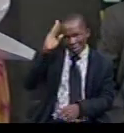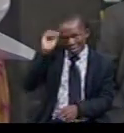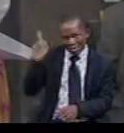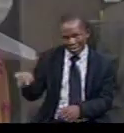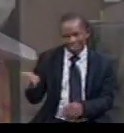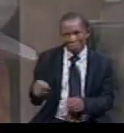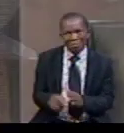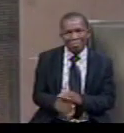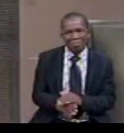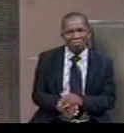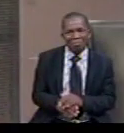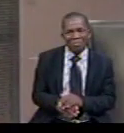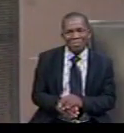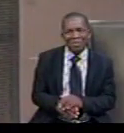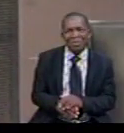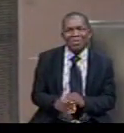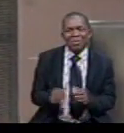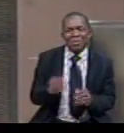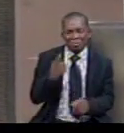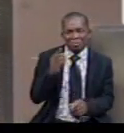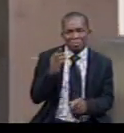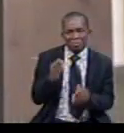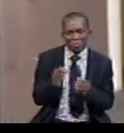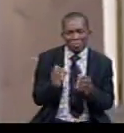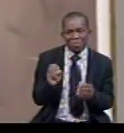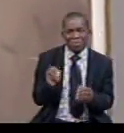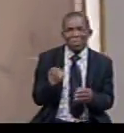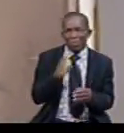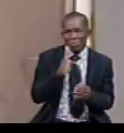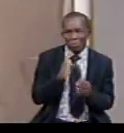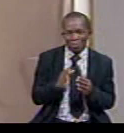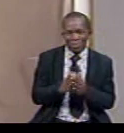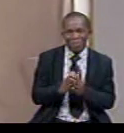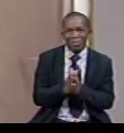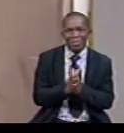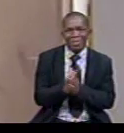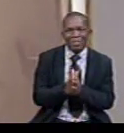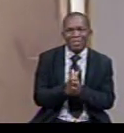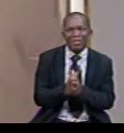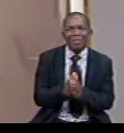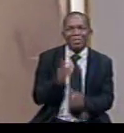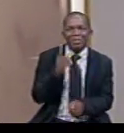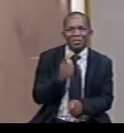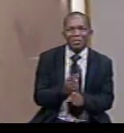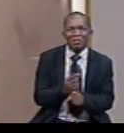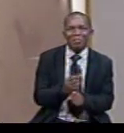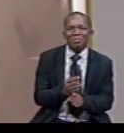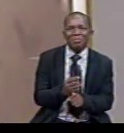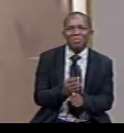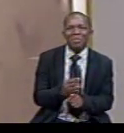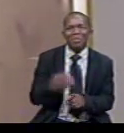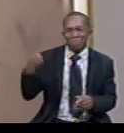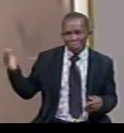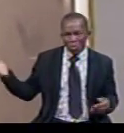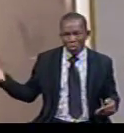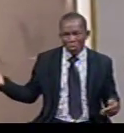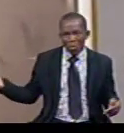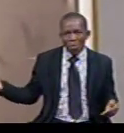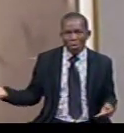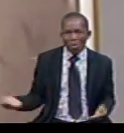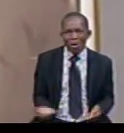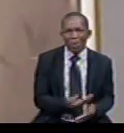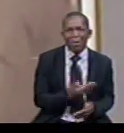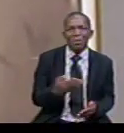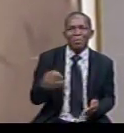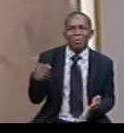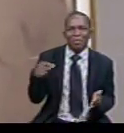like. Shall we please, with a standing ovation and a kingdom applause,